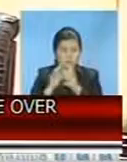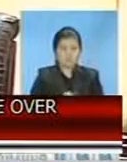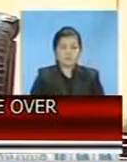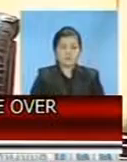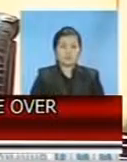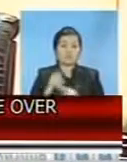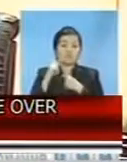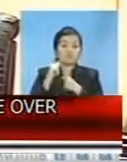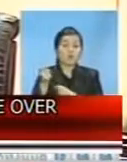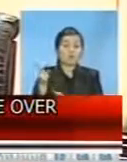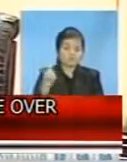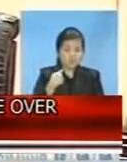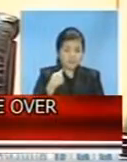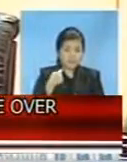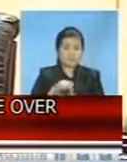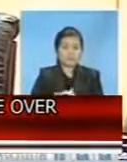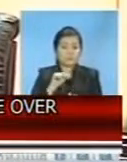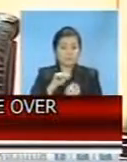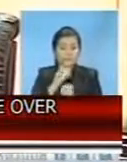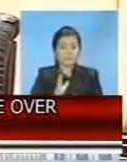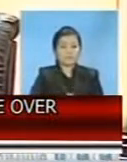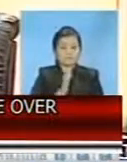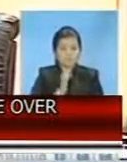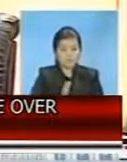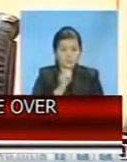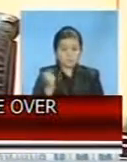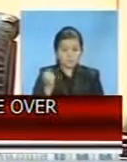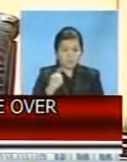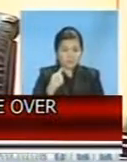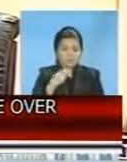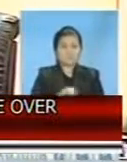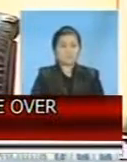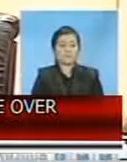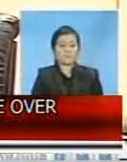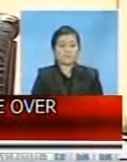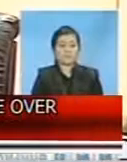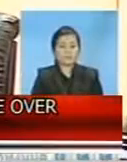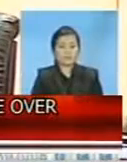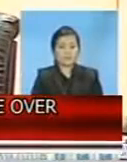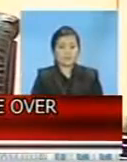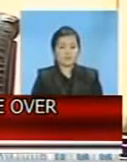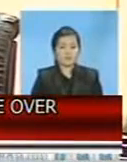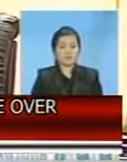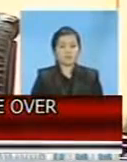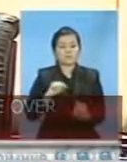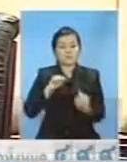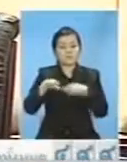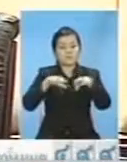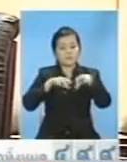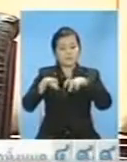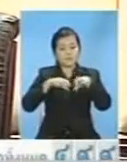victims of political conflicts and violence before starting the process of national reconciliation.